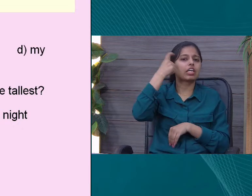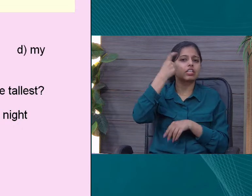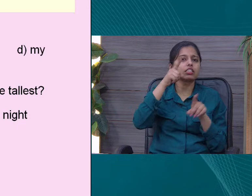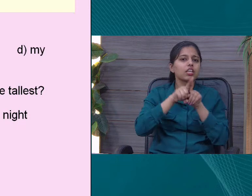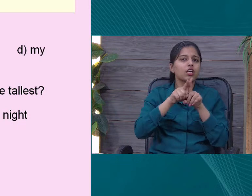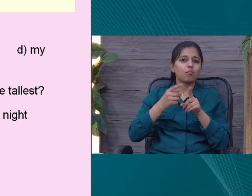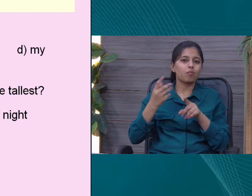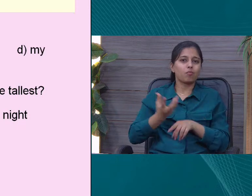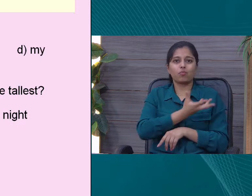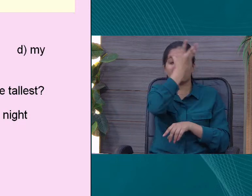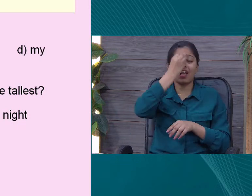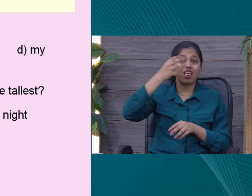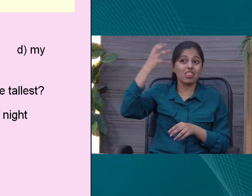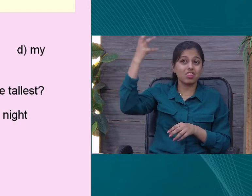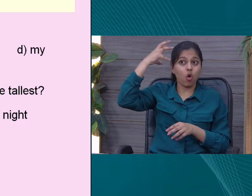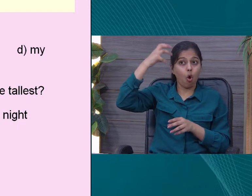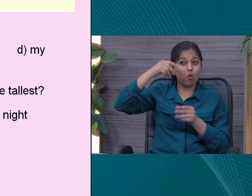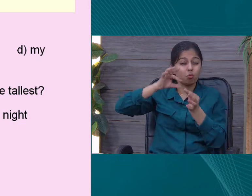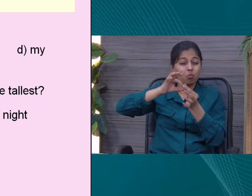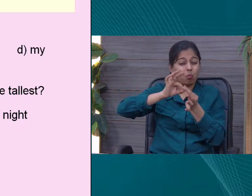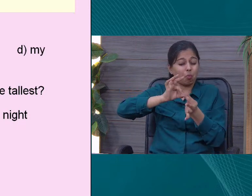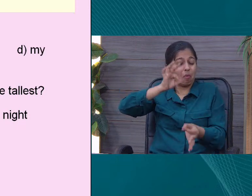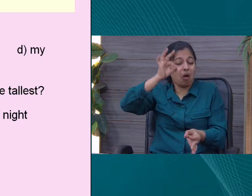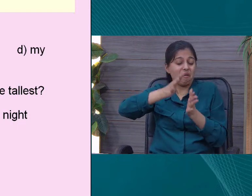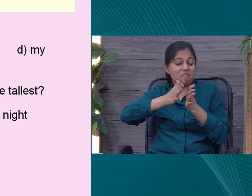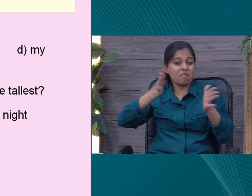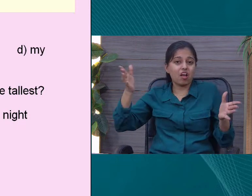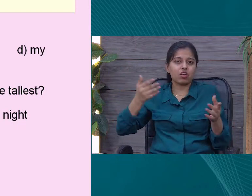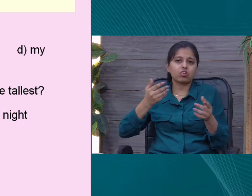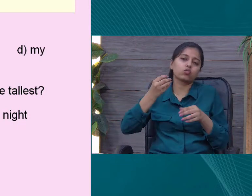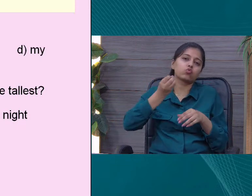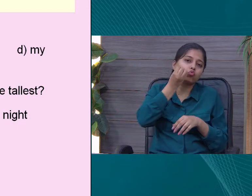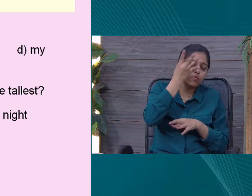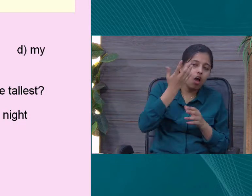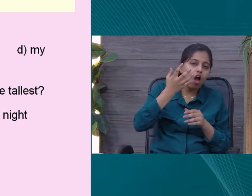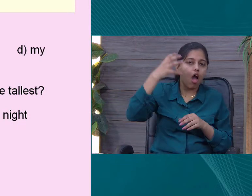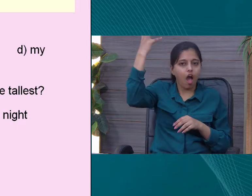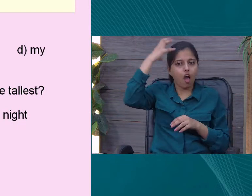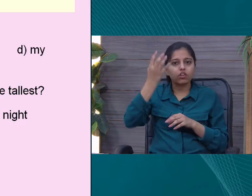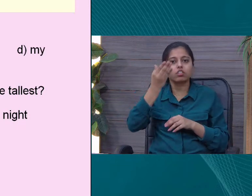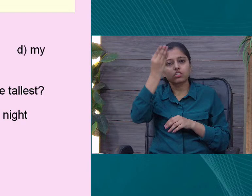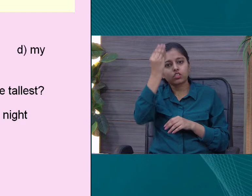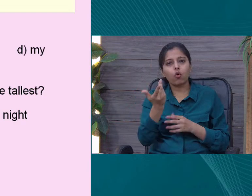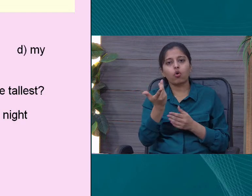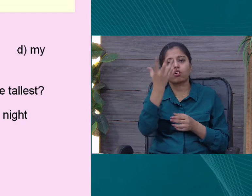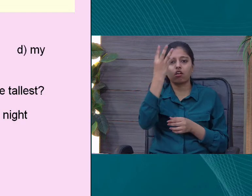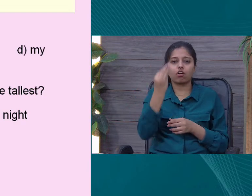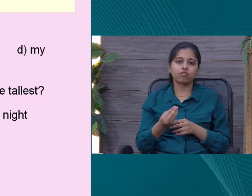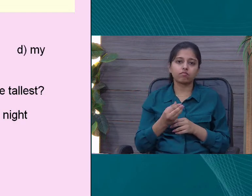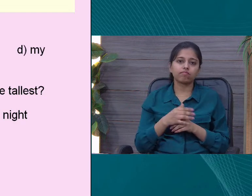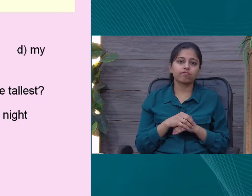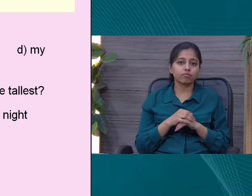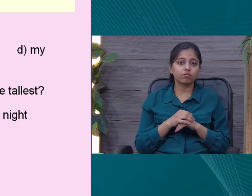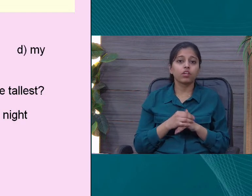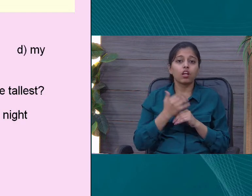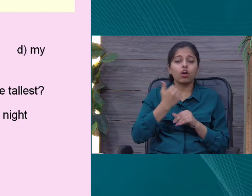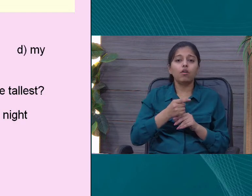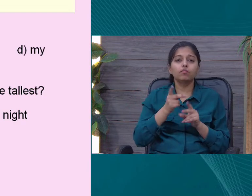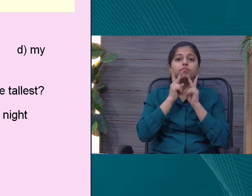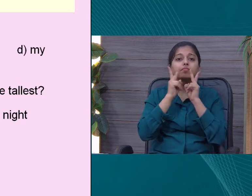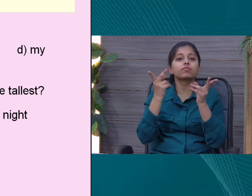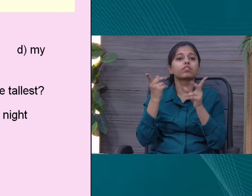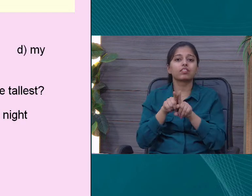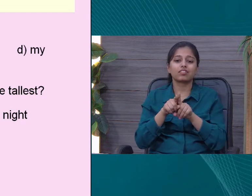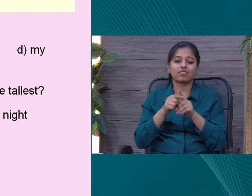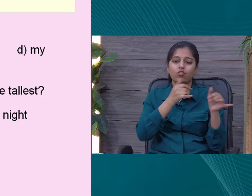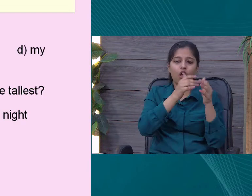your shadow is the tallest? Is it morning, afternoon, evening, or night? And very interestingly, you have an activity